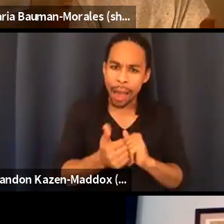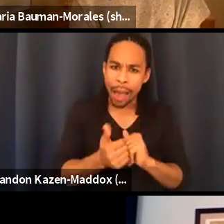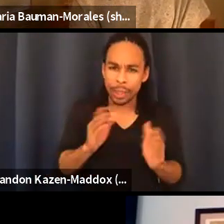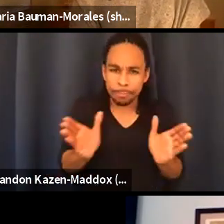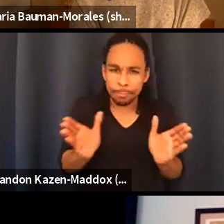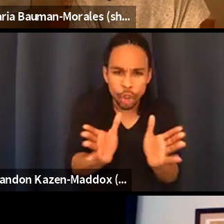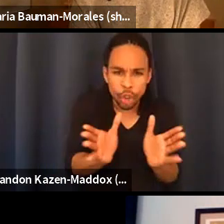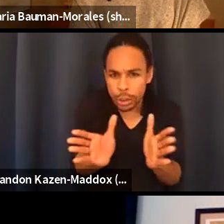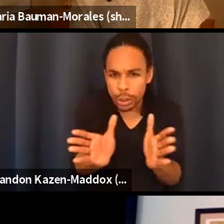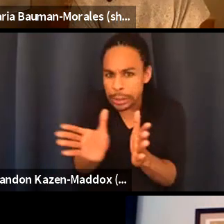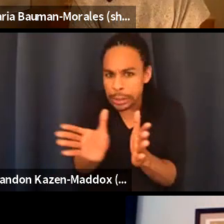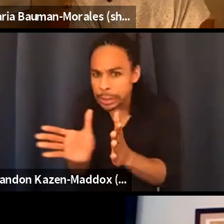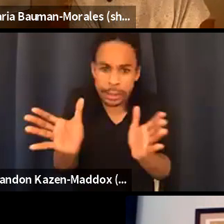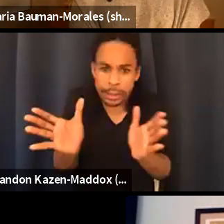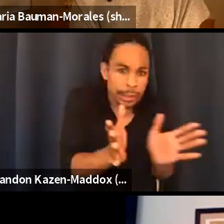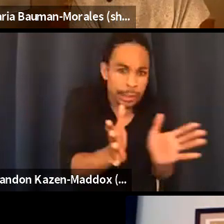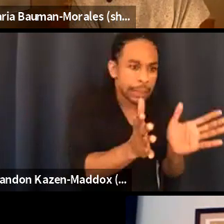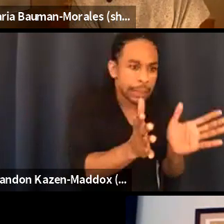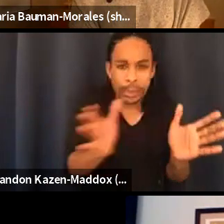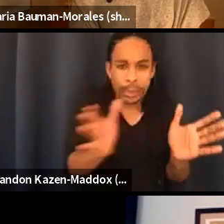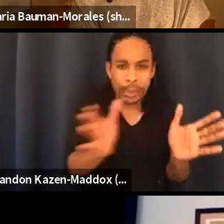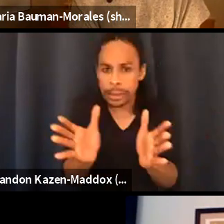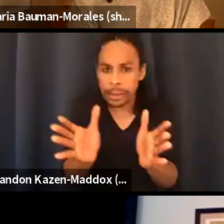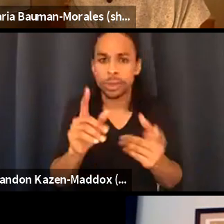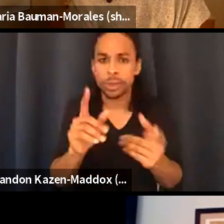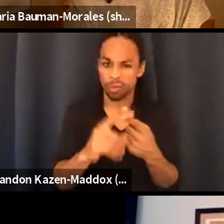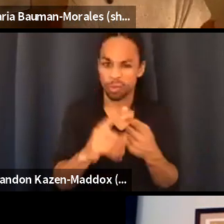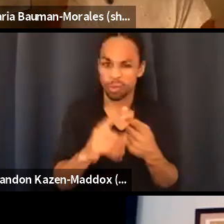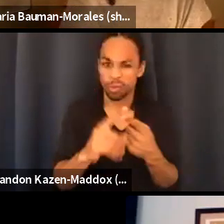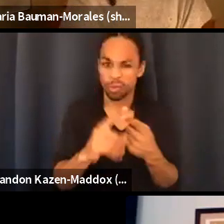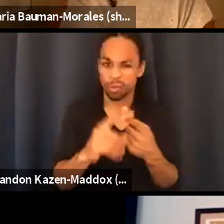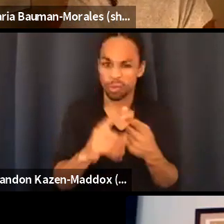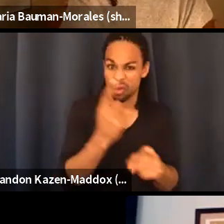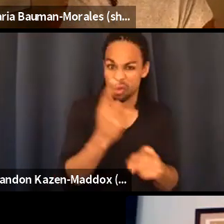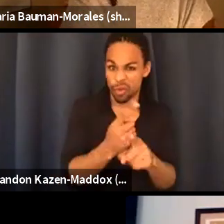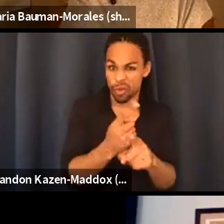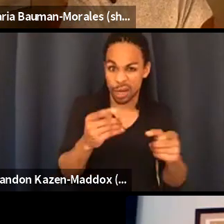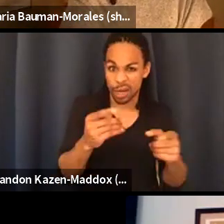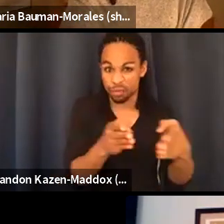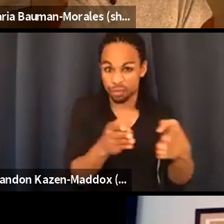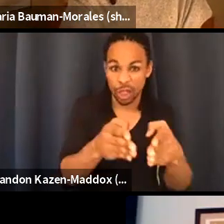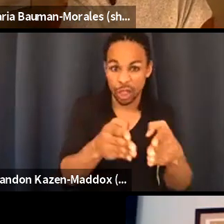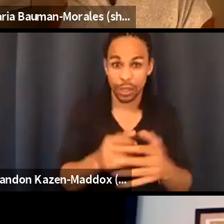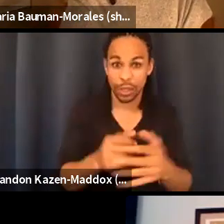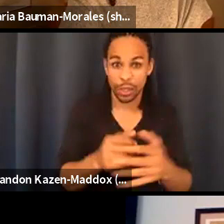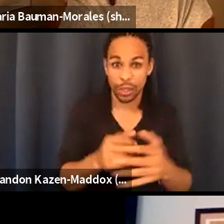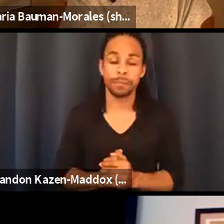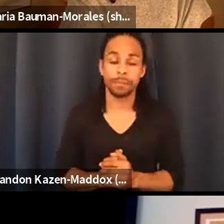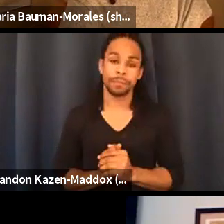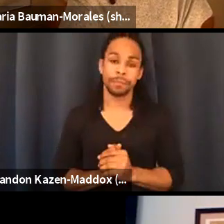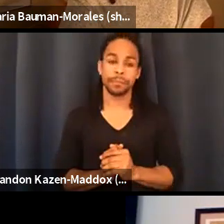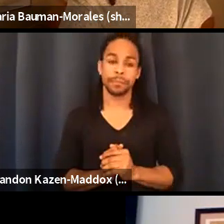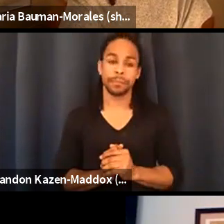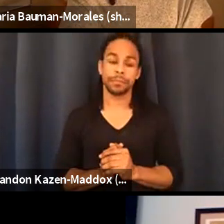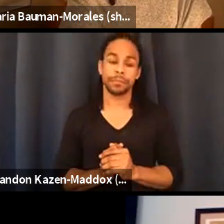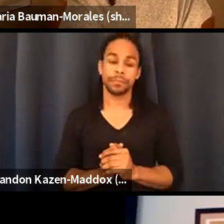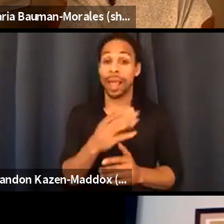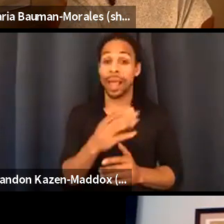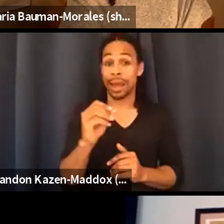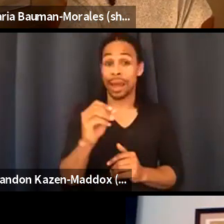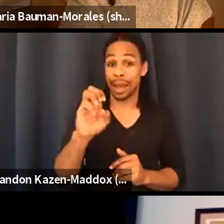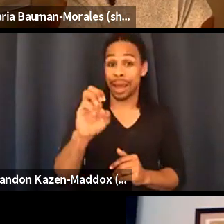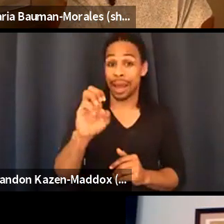And I know that for specifically the question you were asking, and Emily hinted at this a little bit in the document, something I thought was